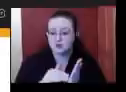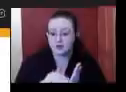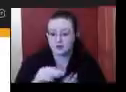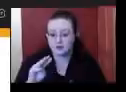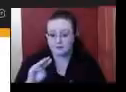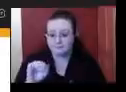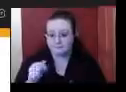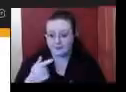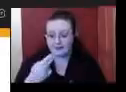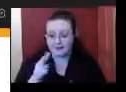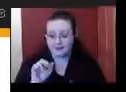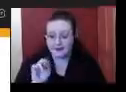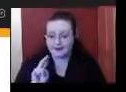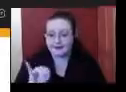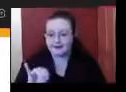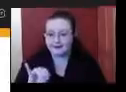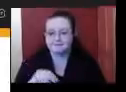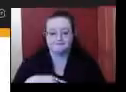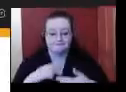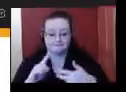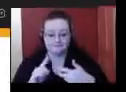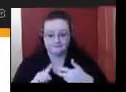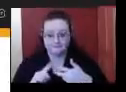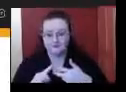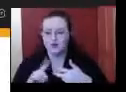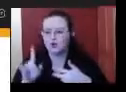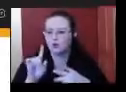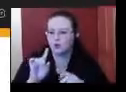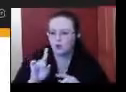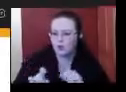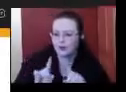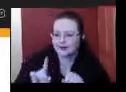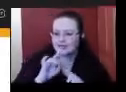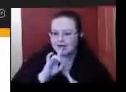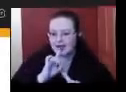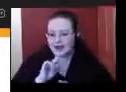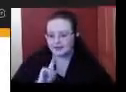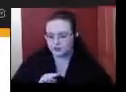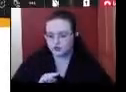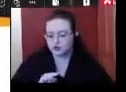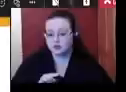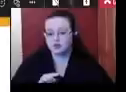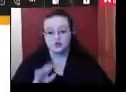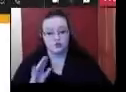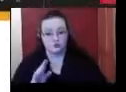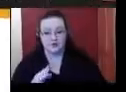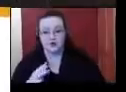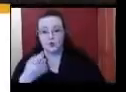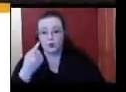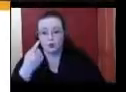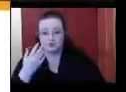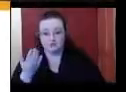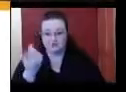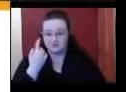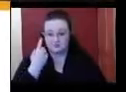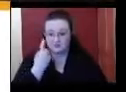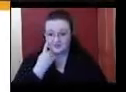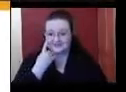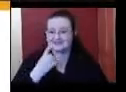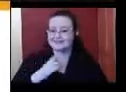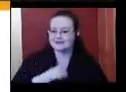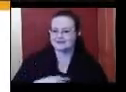by that will be a question and answer period. And the questions that Dr. Meghani will be addressing were ones that we asked you to